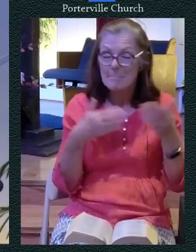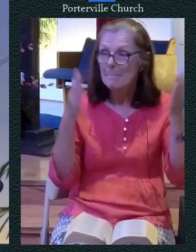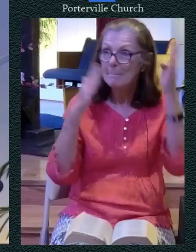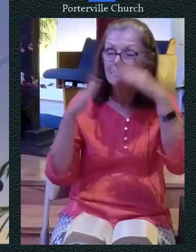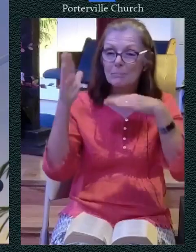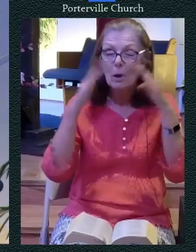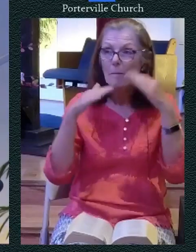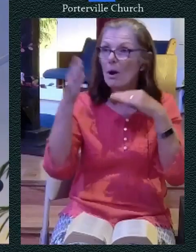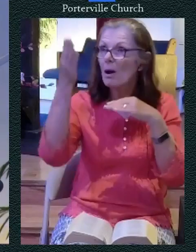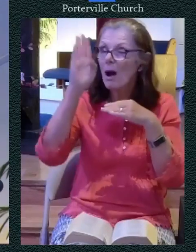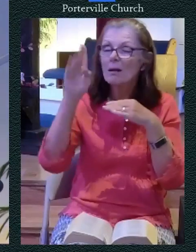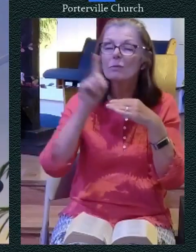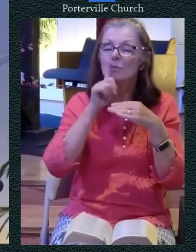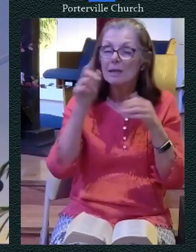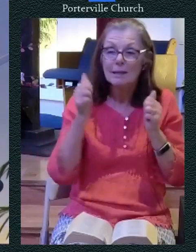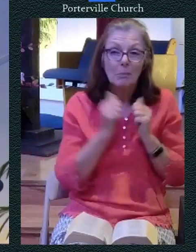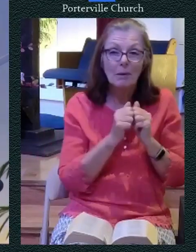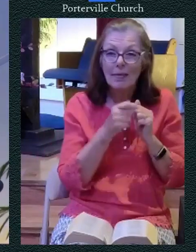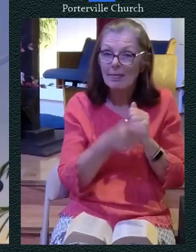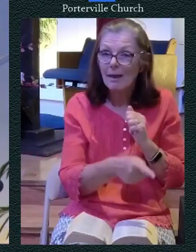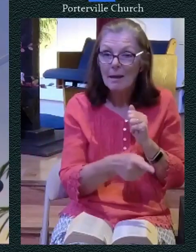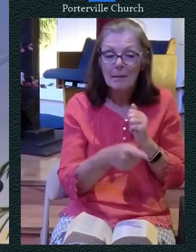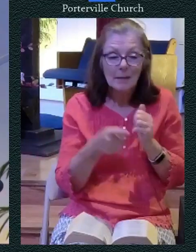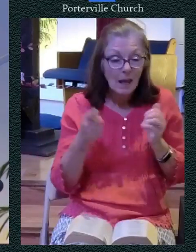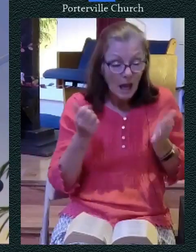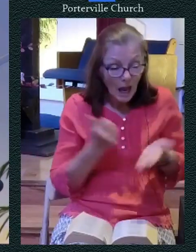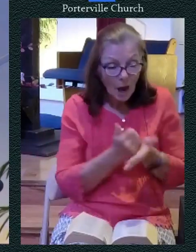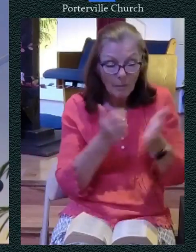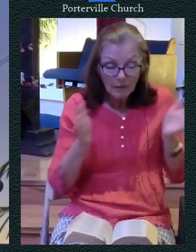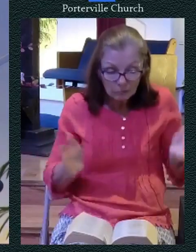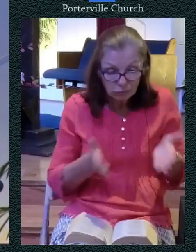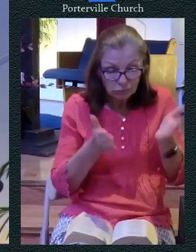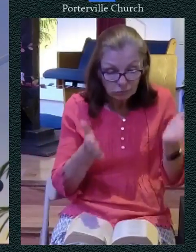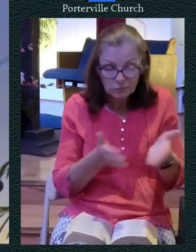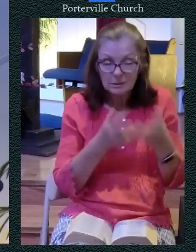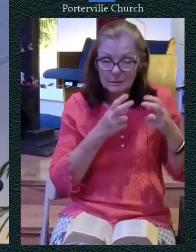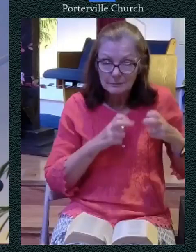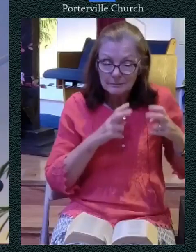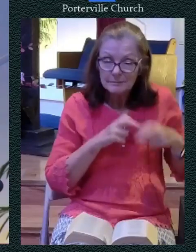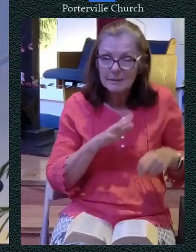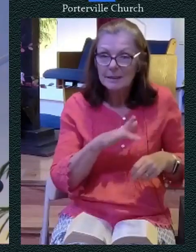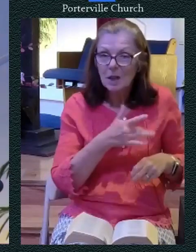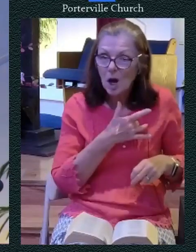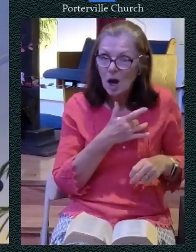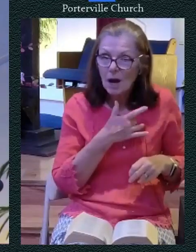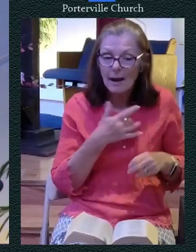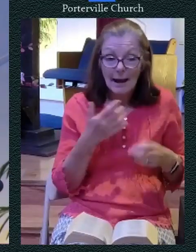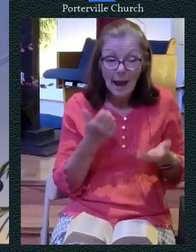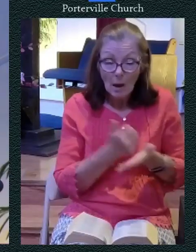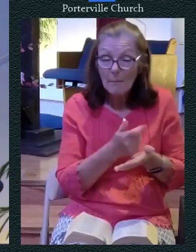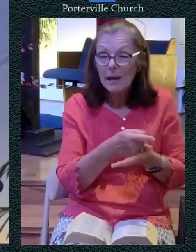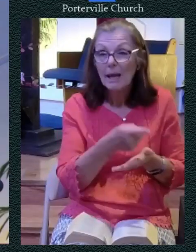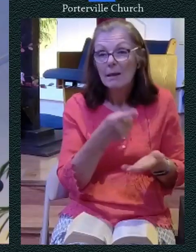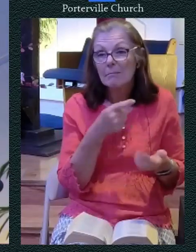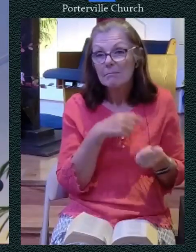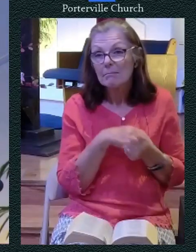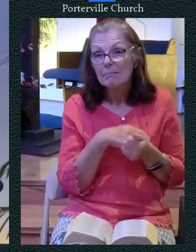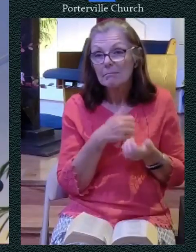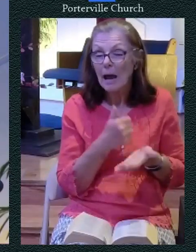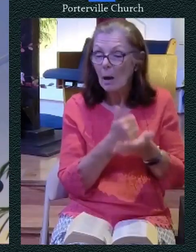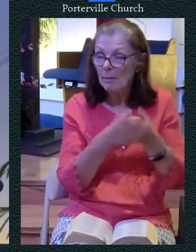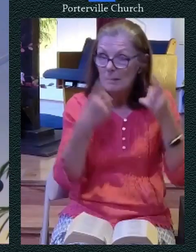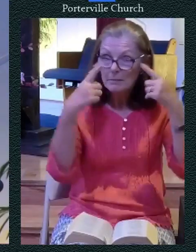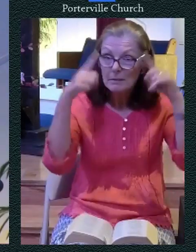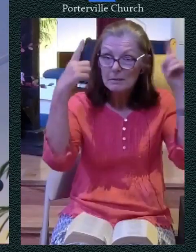present, pursuing him, seeking to accomplish important things for him. And then there's also